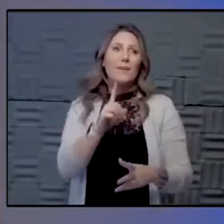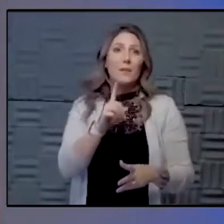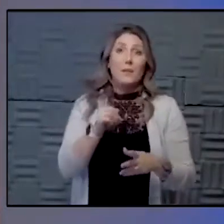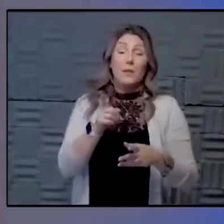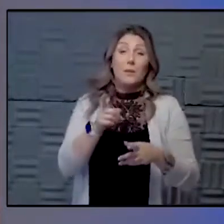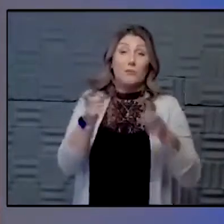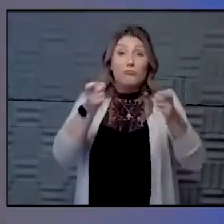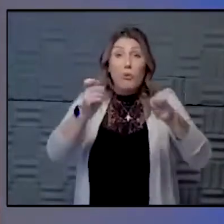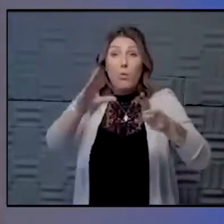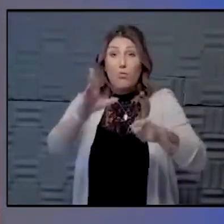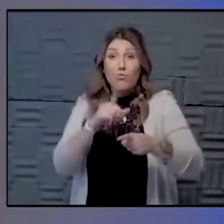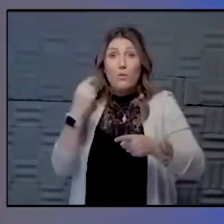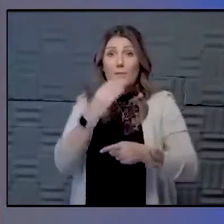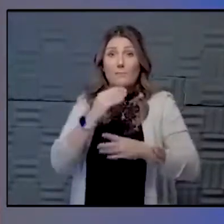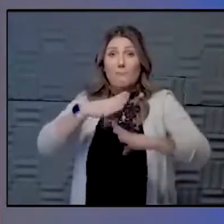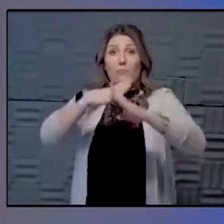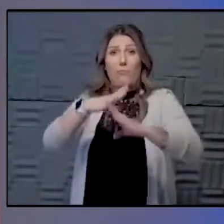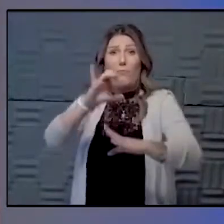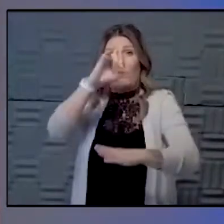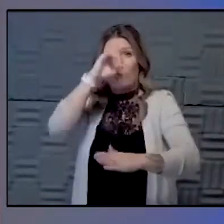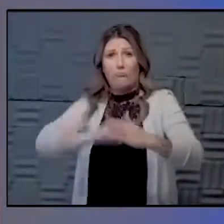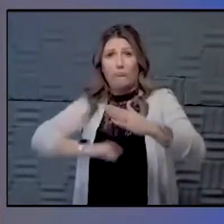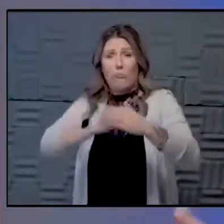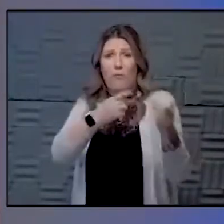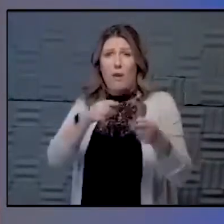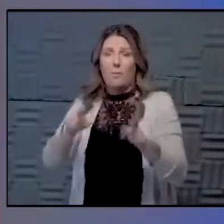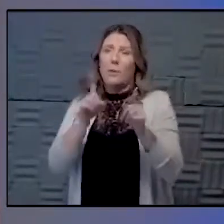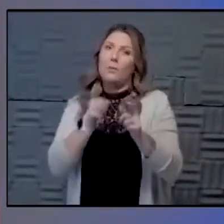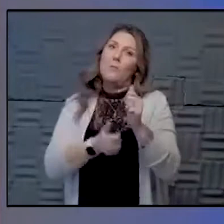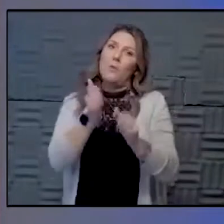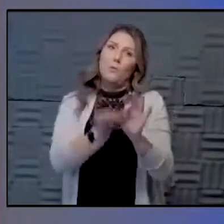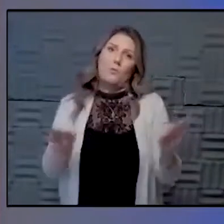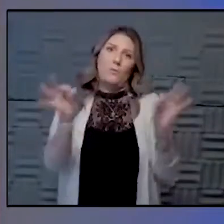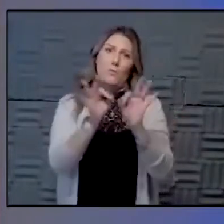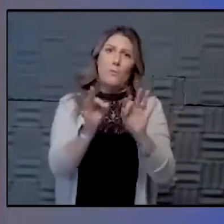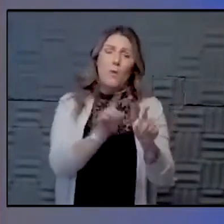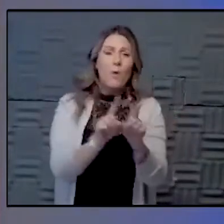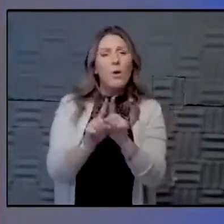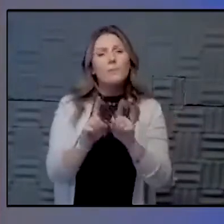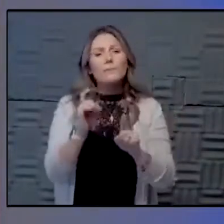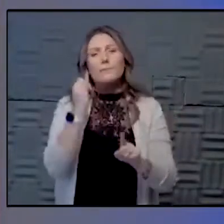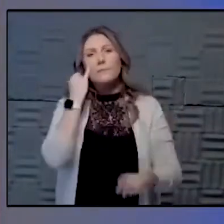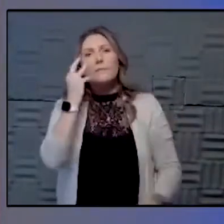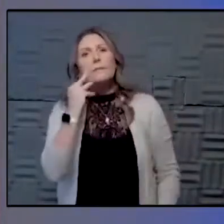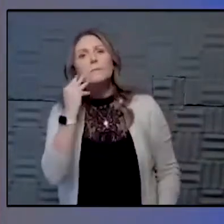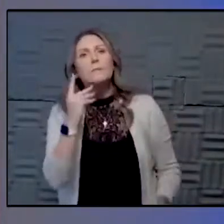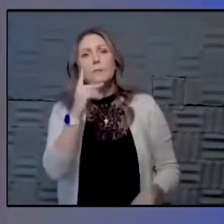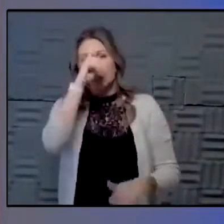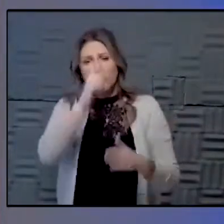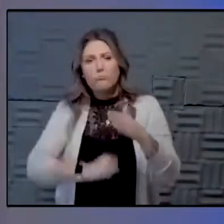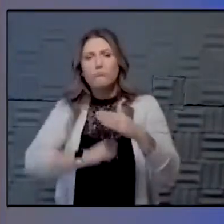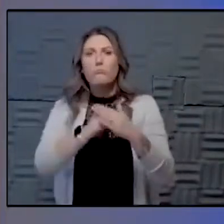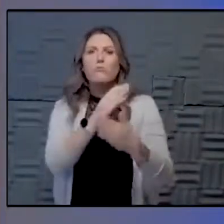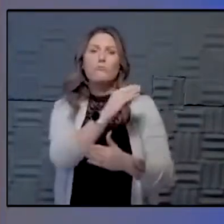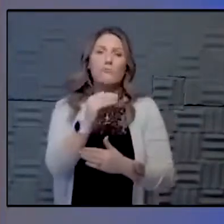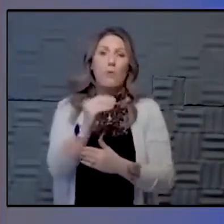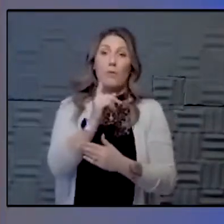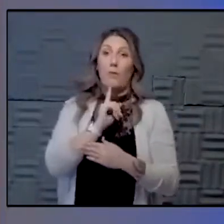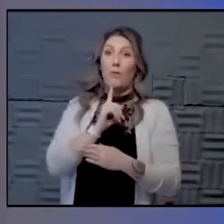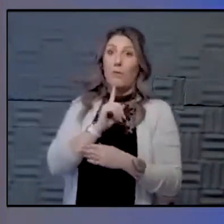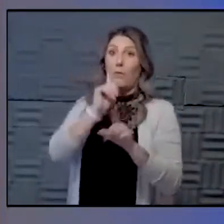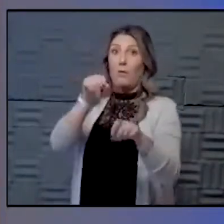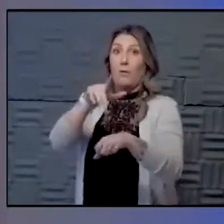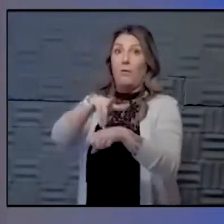that stroke from ever happening is really the most important thing. And then we've already said if you do experience stroke symptoms, you come in as quickly as possible and we try and